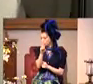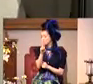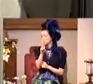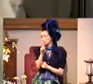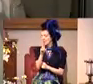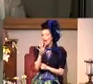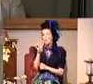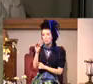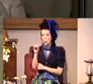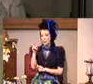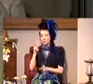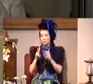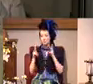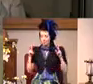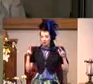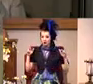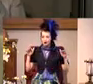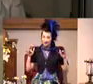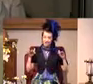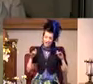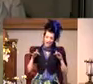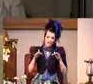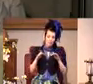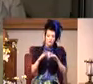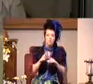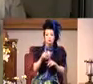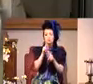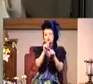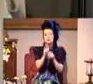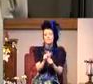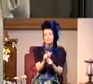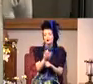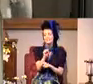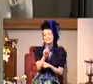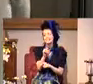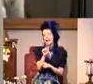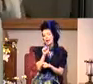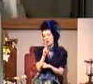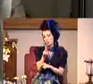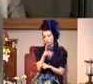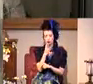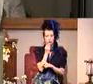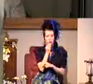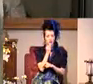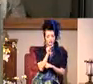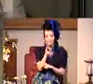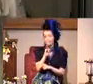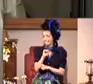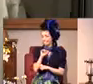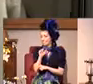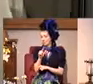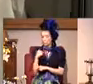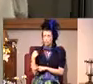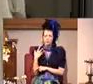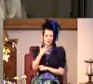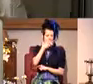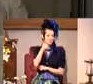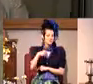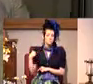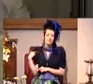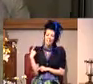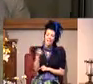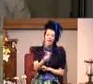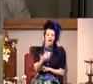the lobby of our church for a traditional Seder meal. And I have to say, it was probably one of the best Seder meals that we've had in our